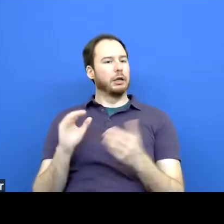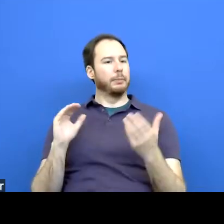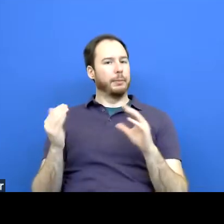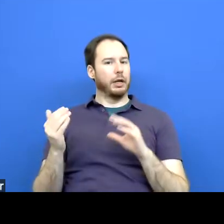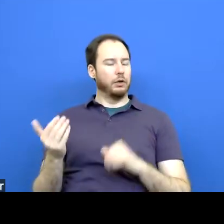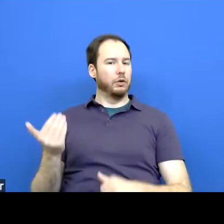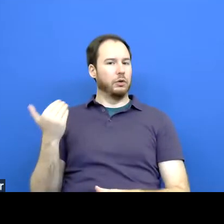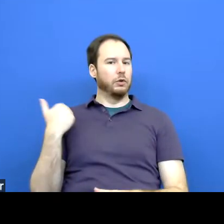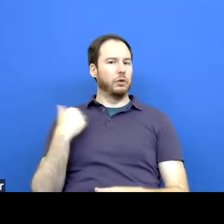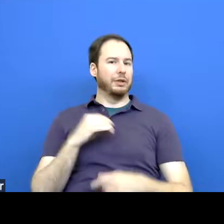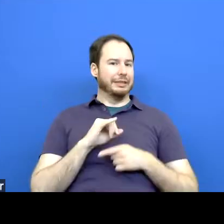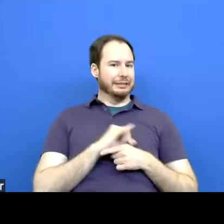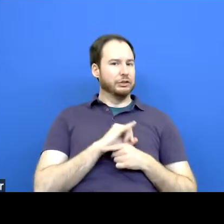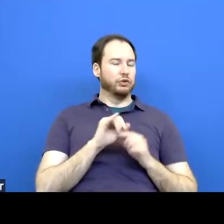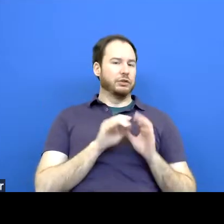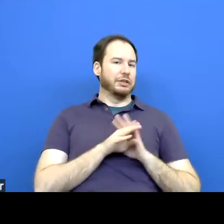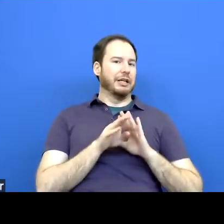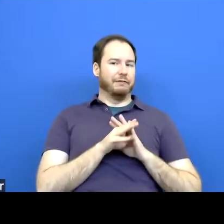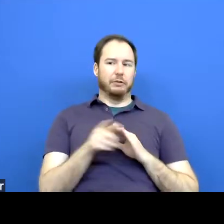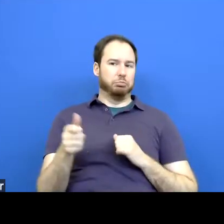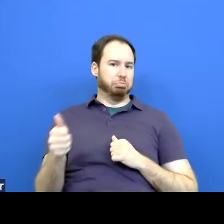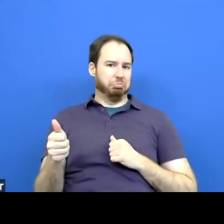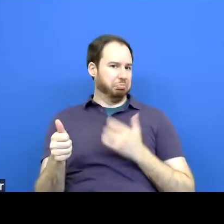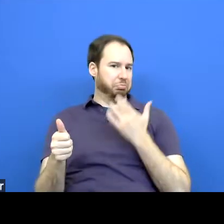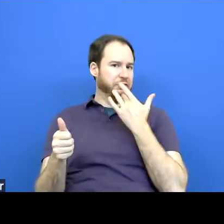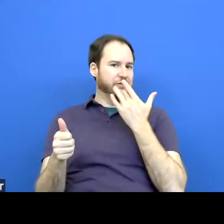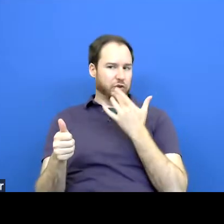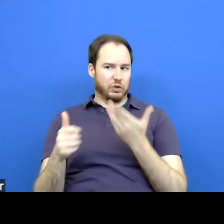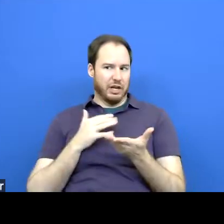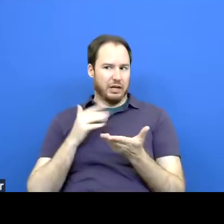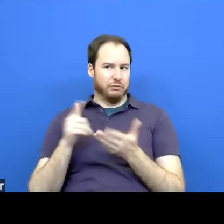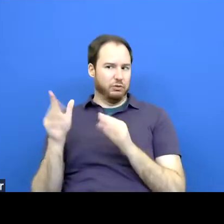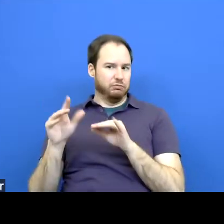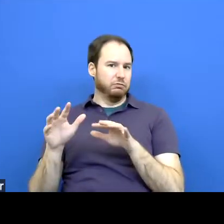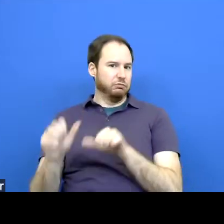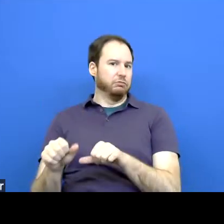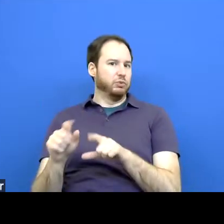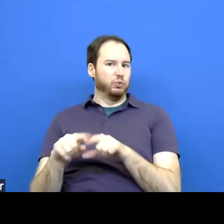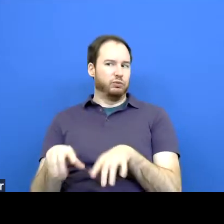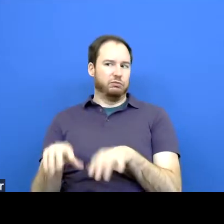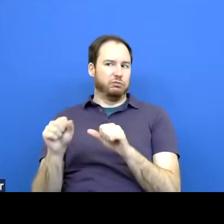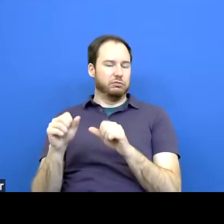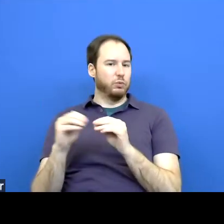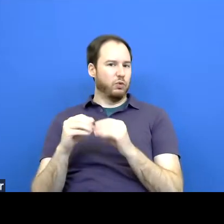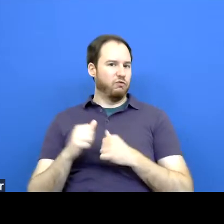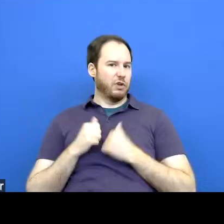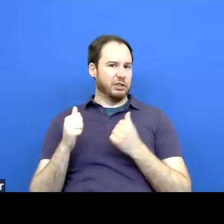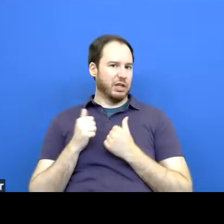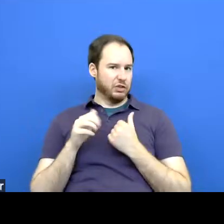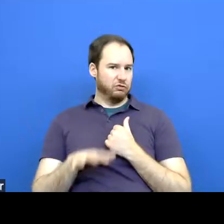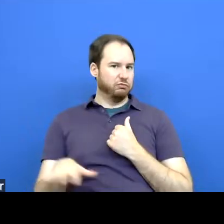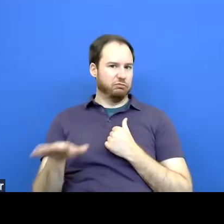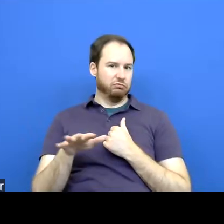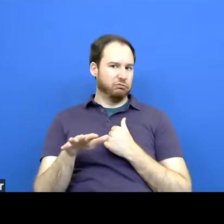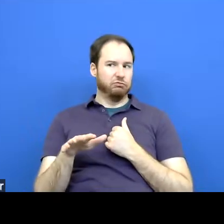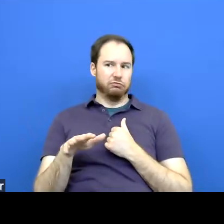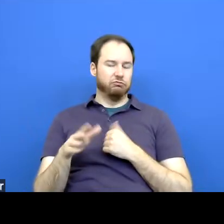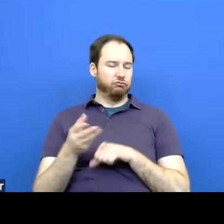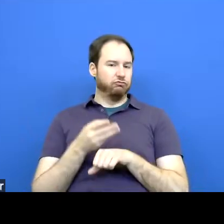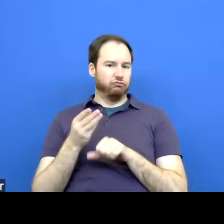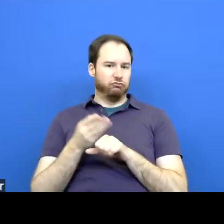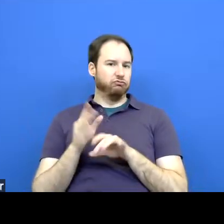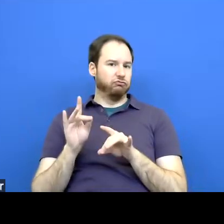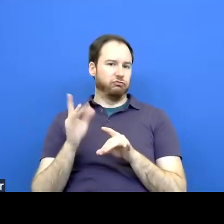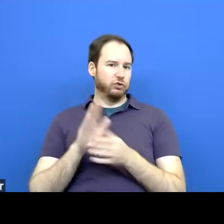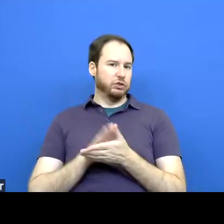the industrial development. So again, they're appreciative of the work Frank and Berger has been doing to